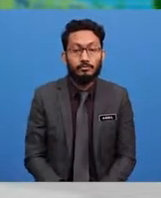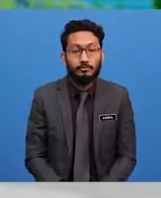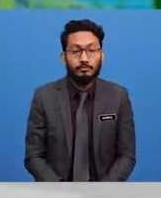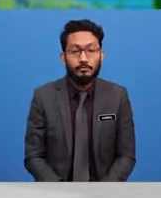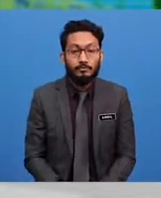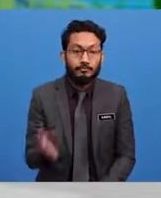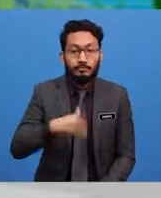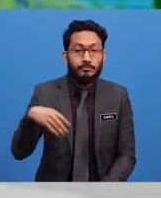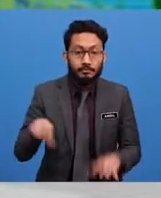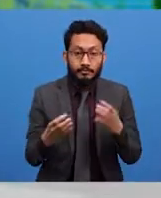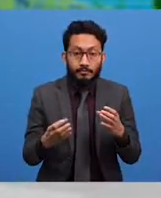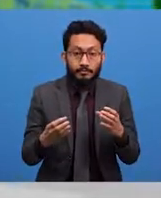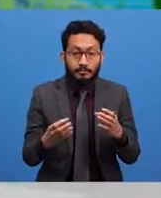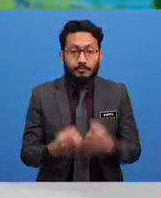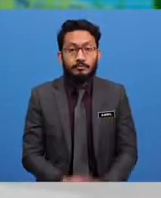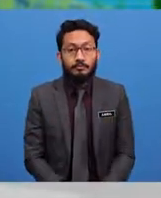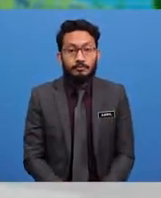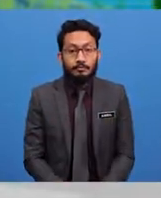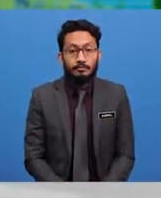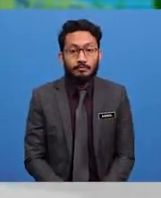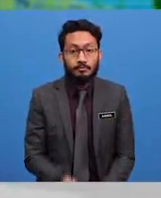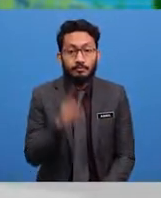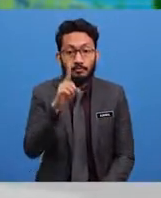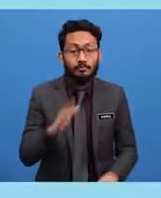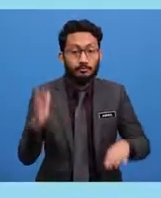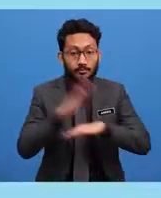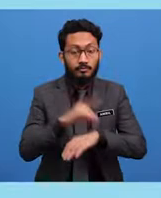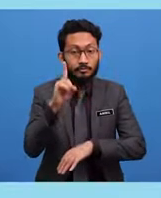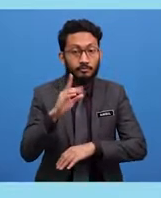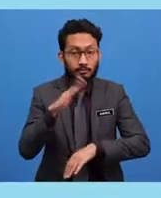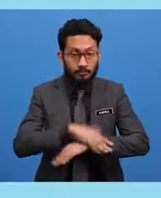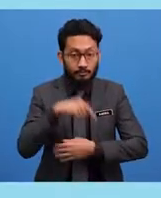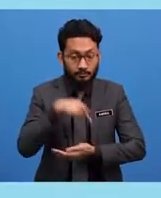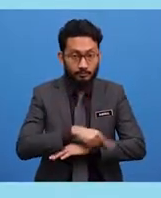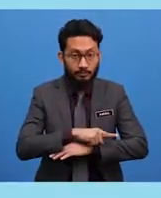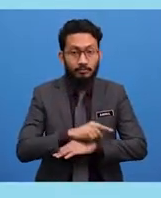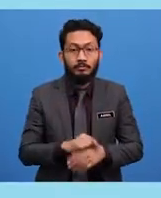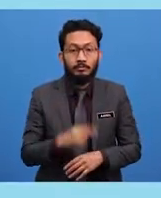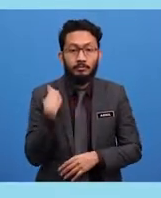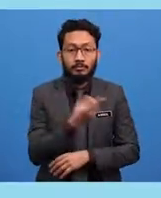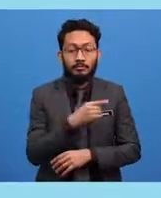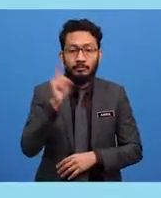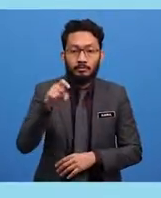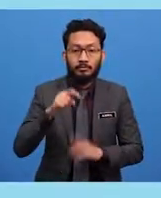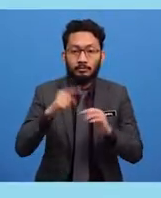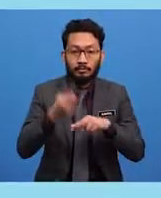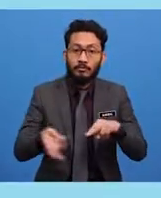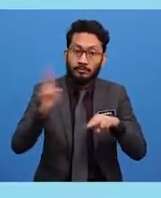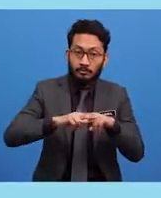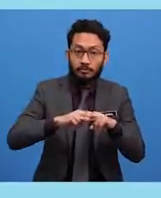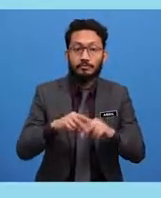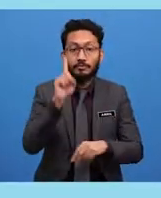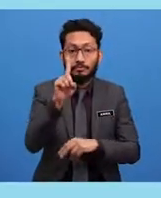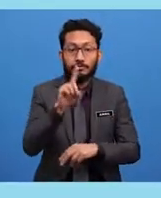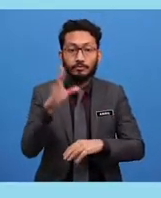Let's do this one at a time, shall we? We need to add D at the end of a